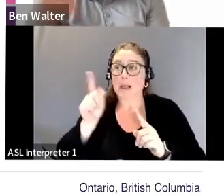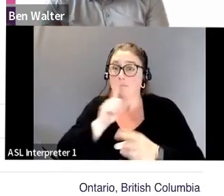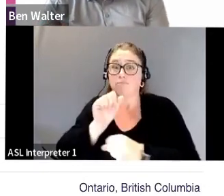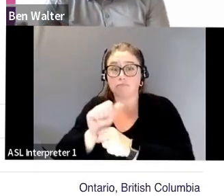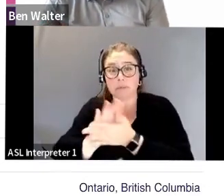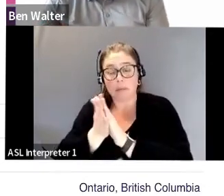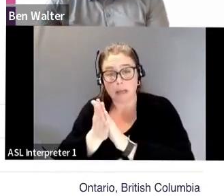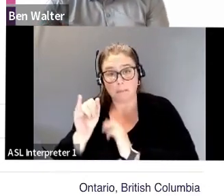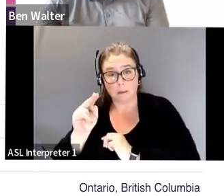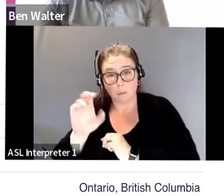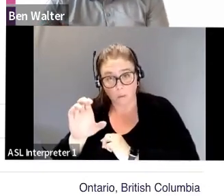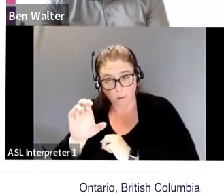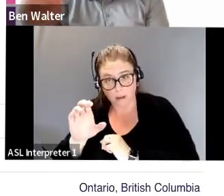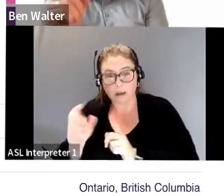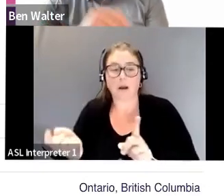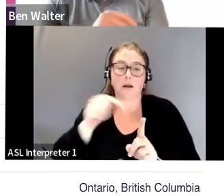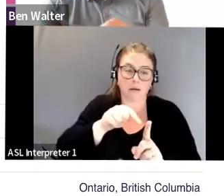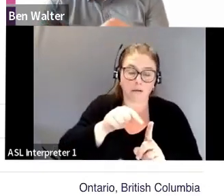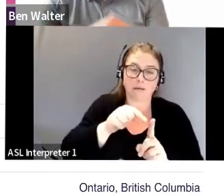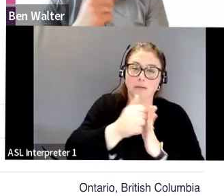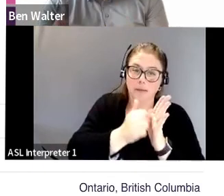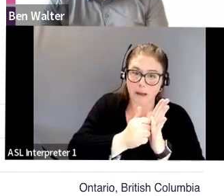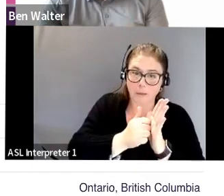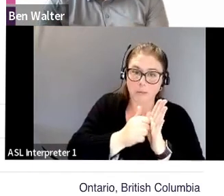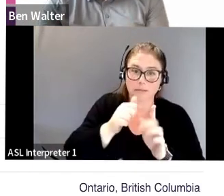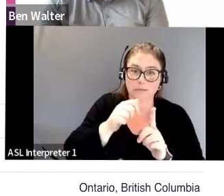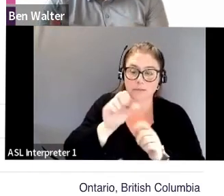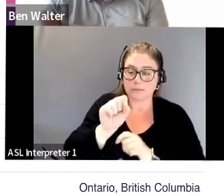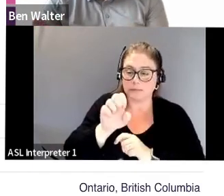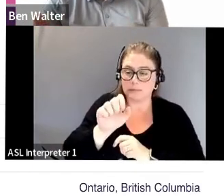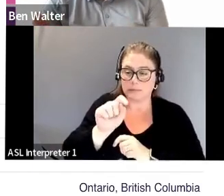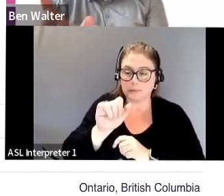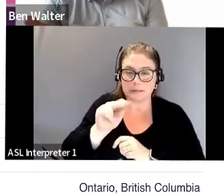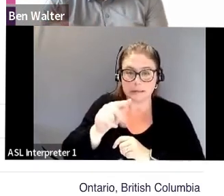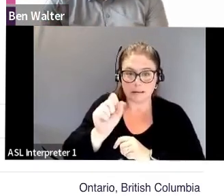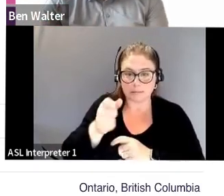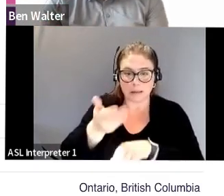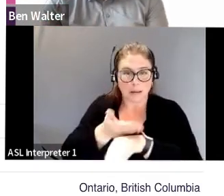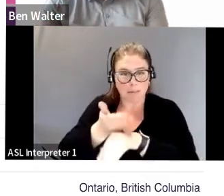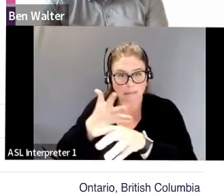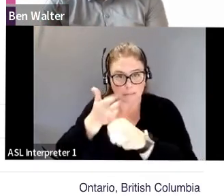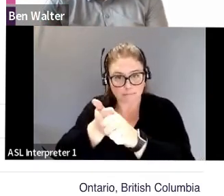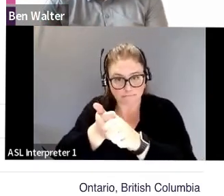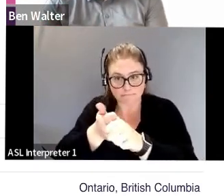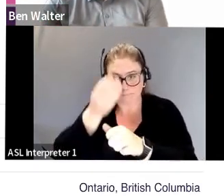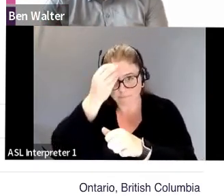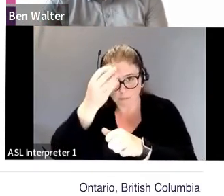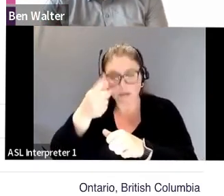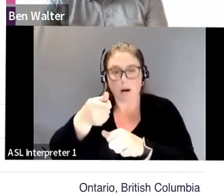change it to incorporated status, and you get a brand new list of funding opportunities specific to your business at that